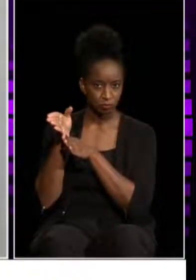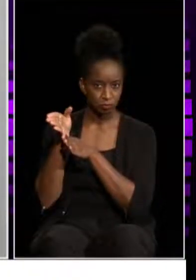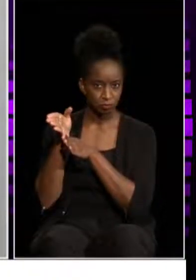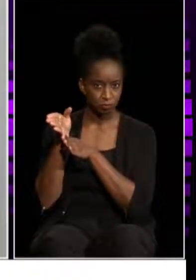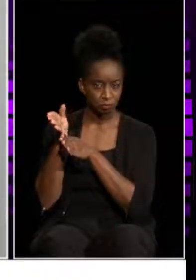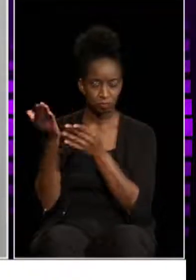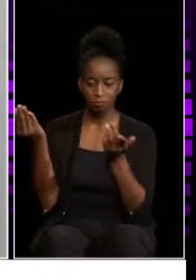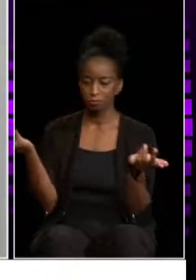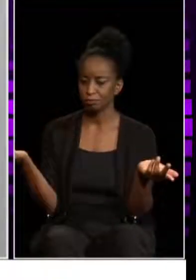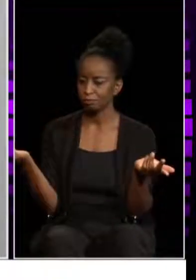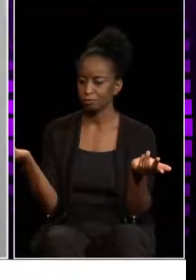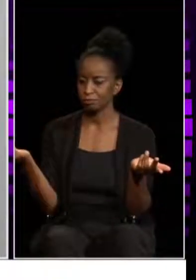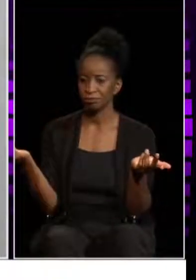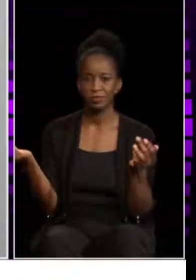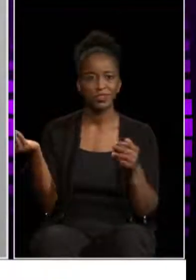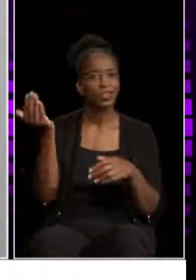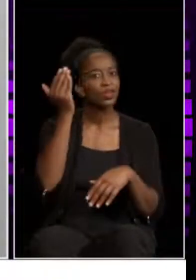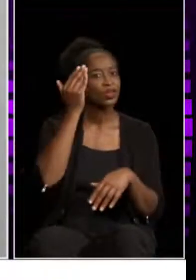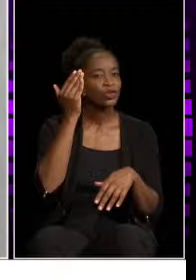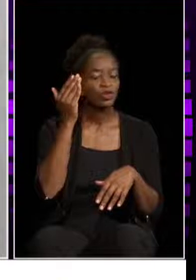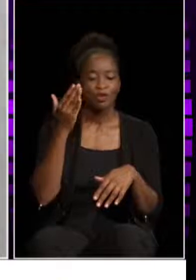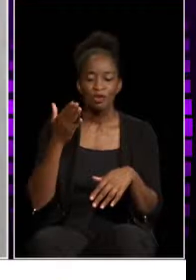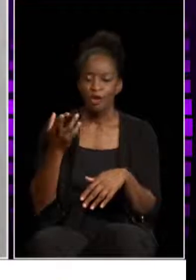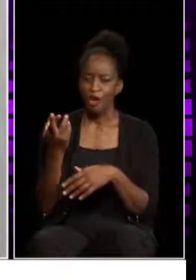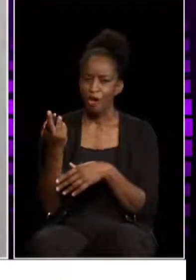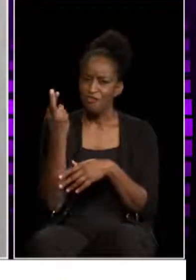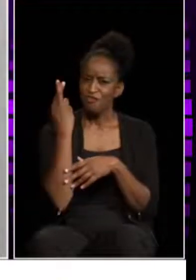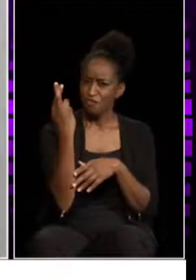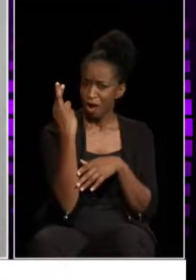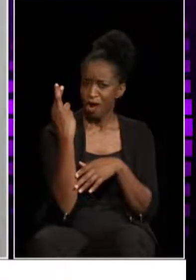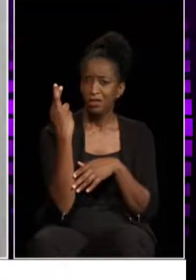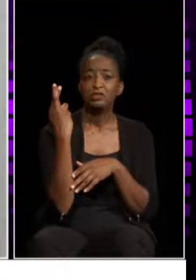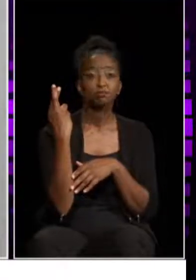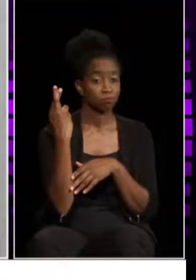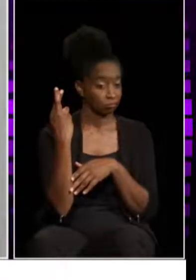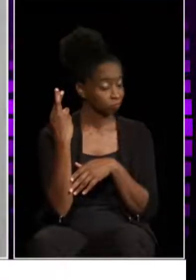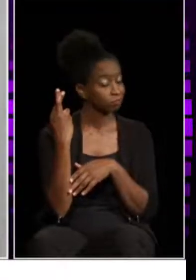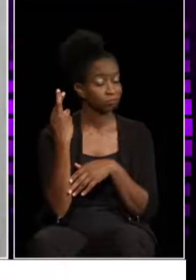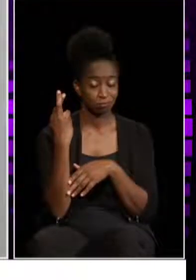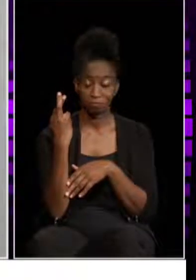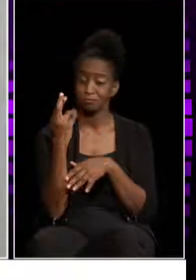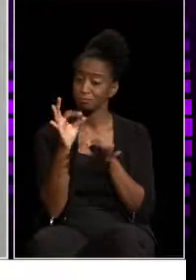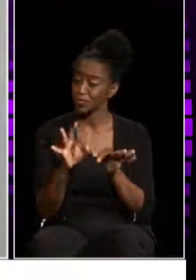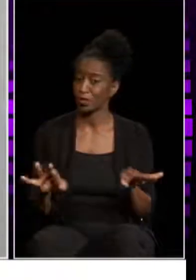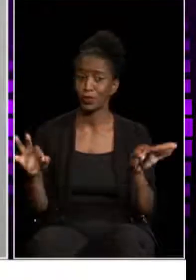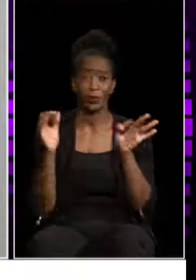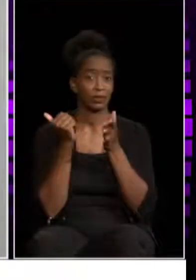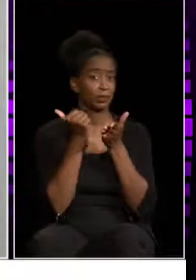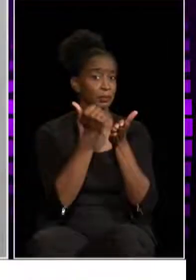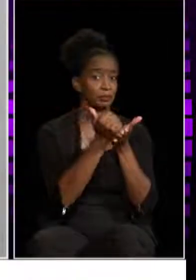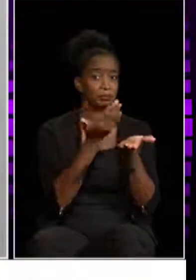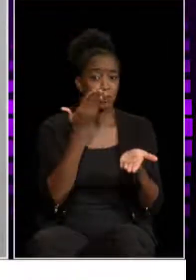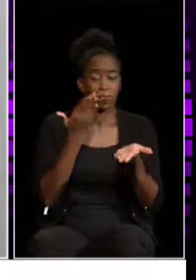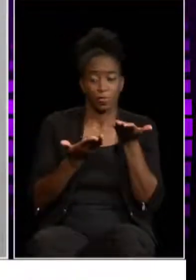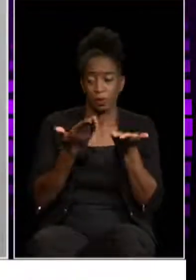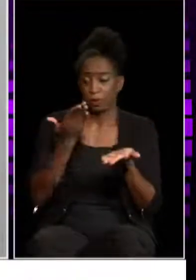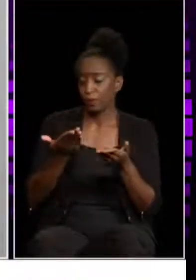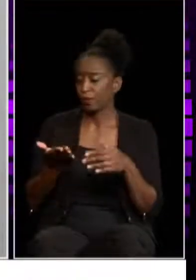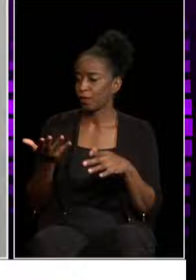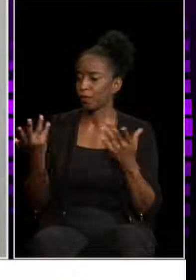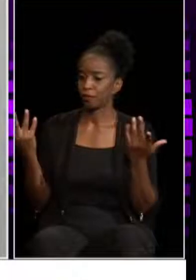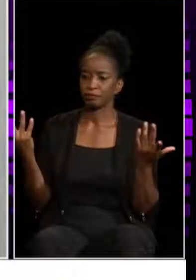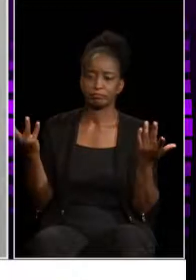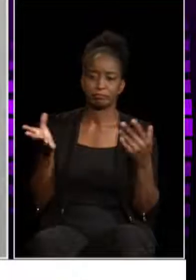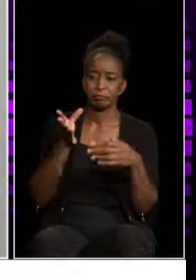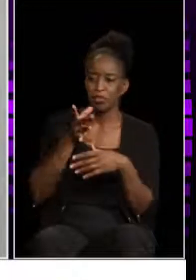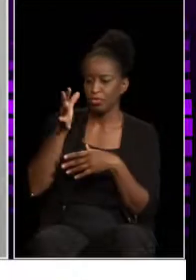good friend. That's the truth. So you can start by venting to a friend or somebody that you trust. It might be a relative. You can